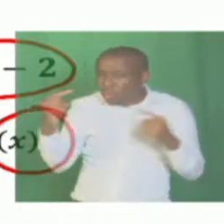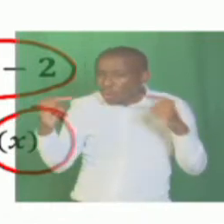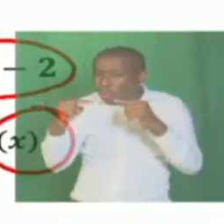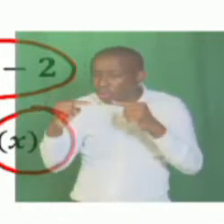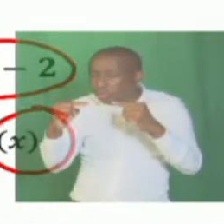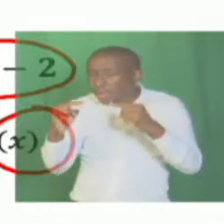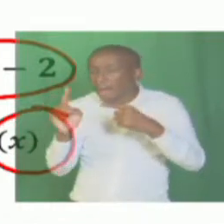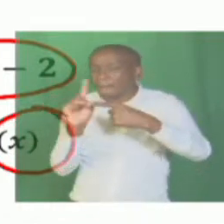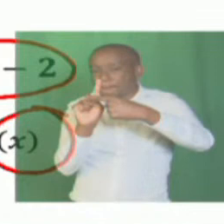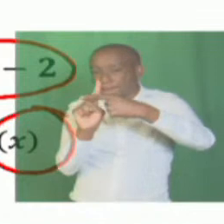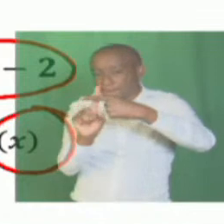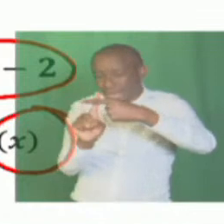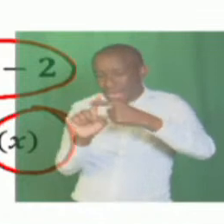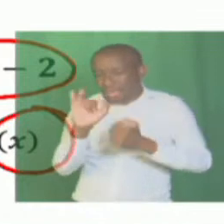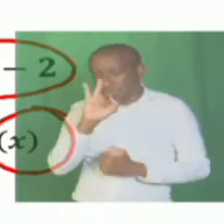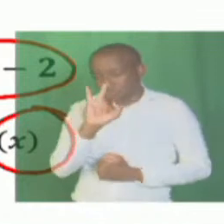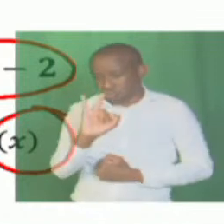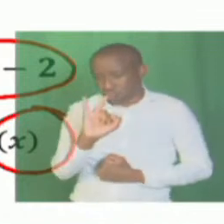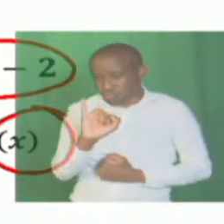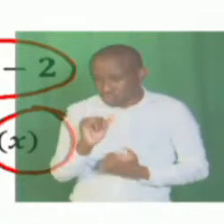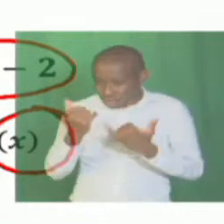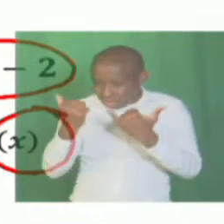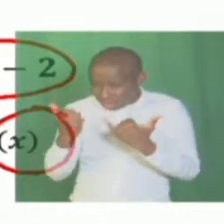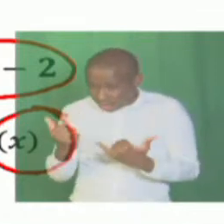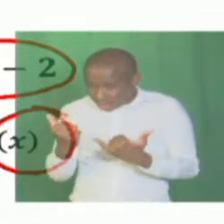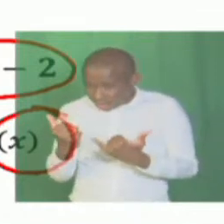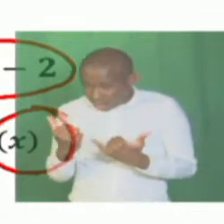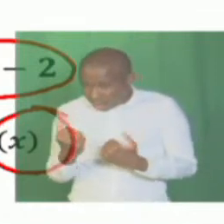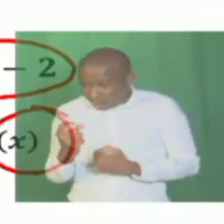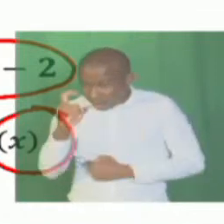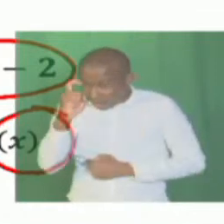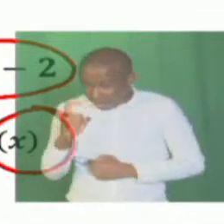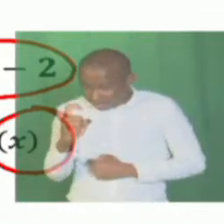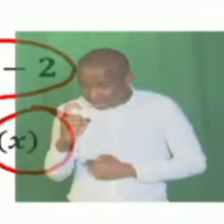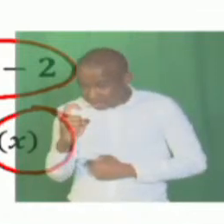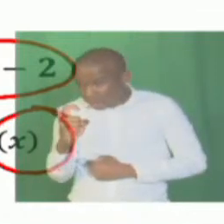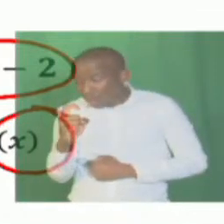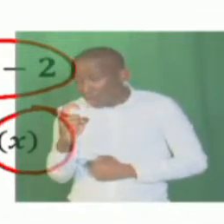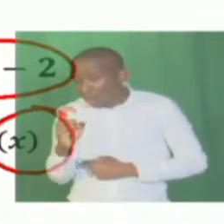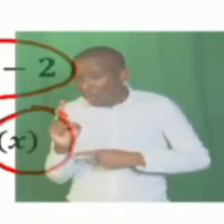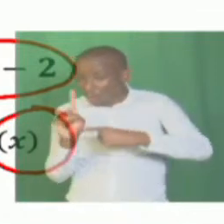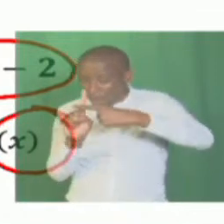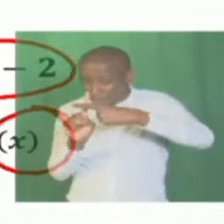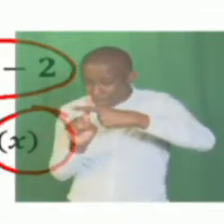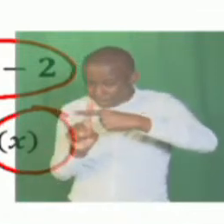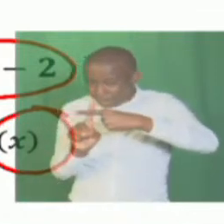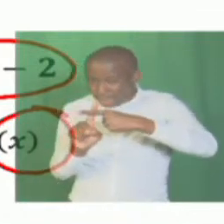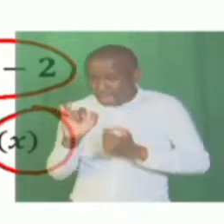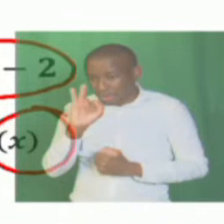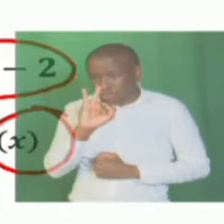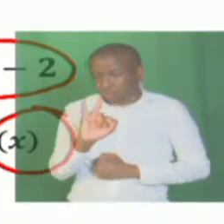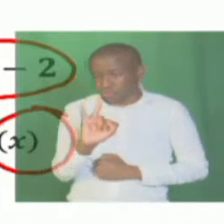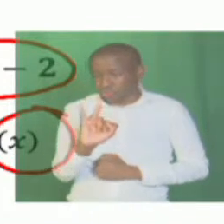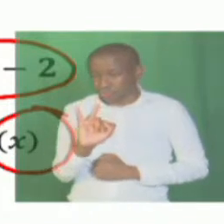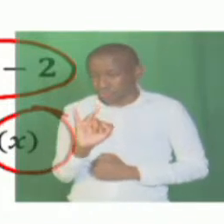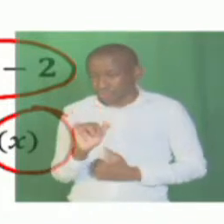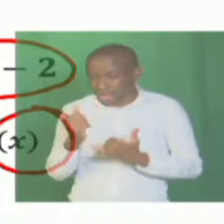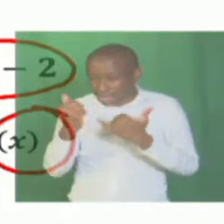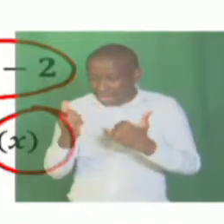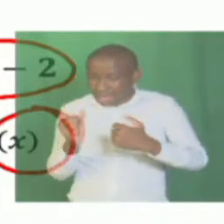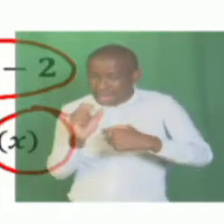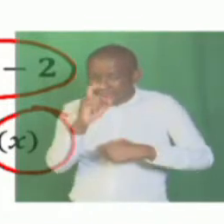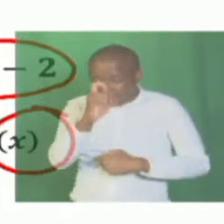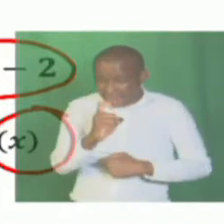is adding 2. So now onto x, we add 2. Onto x, we add 2. So this will then be